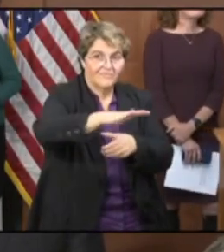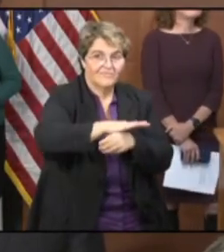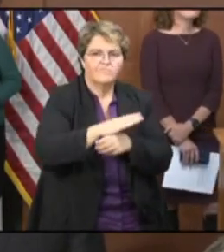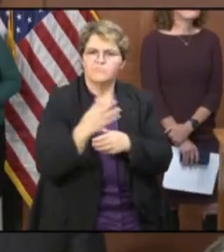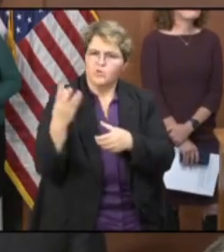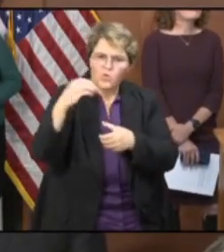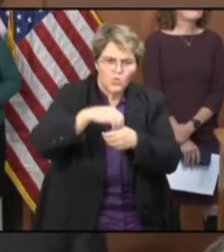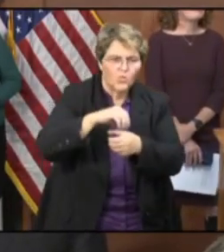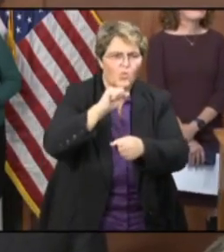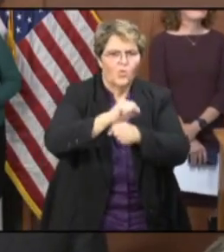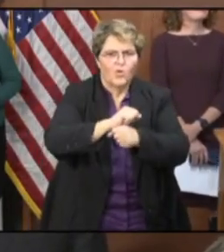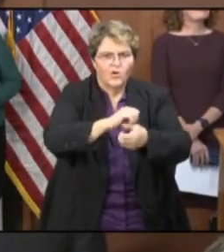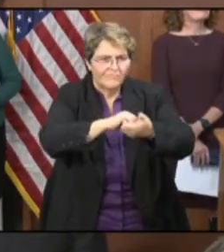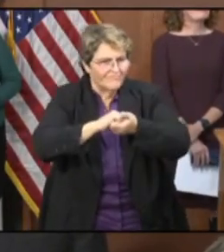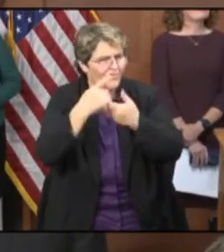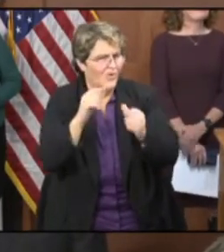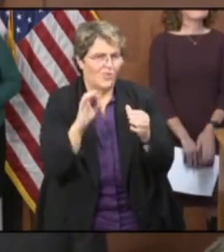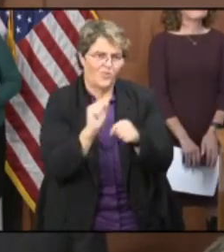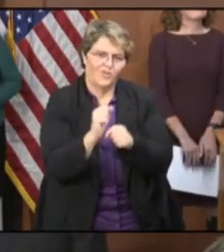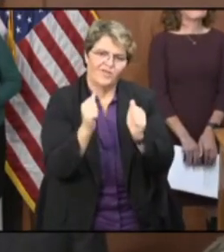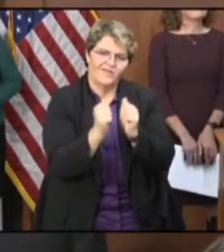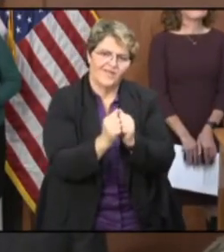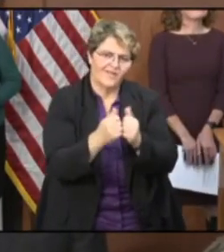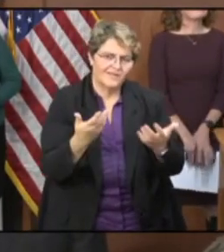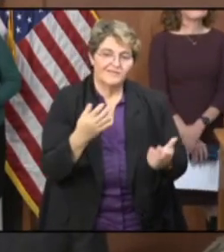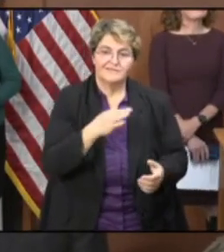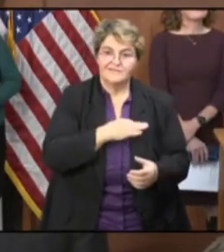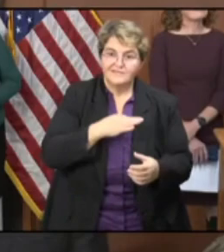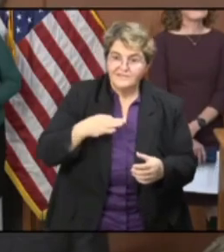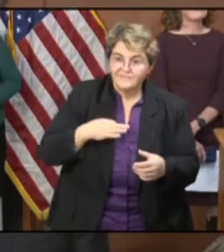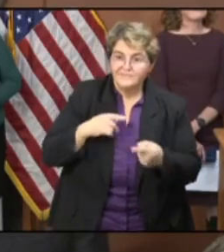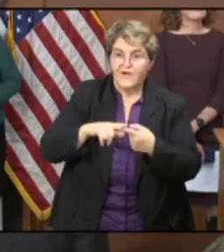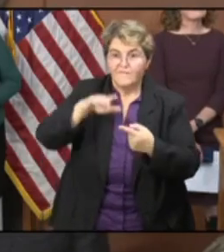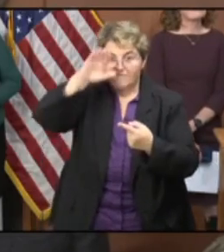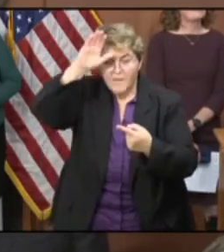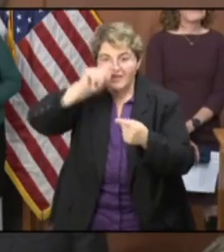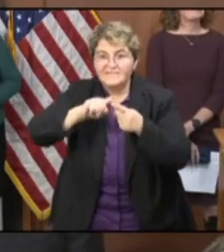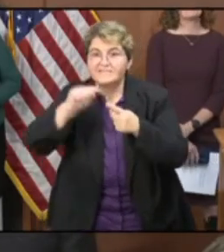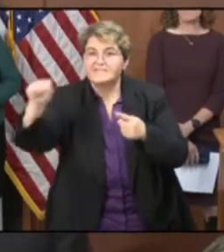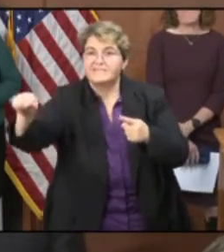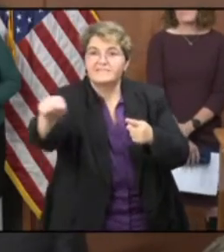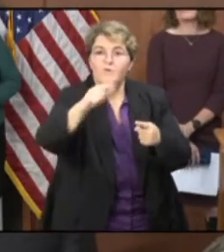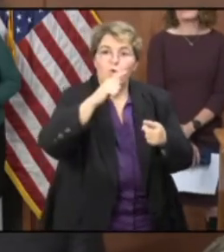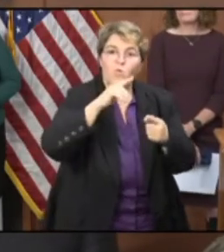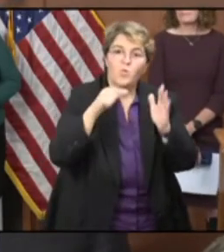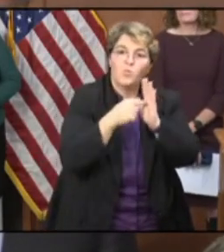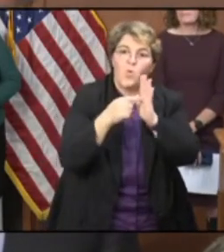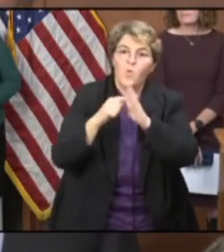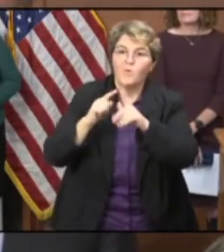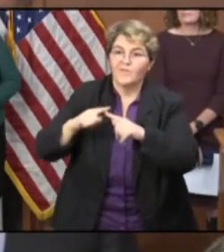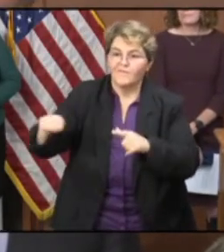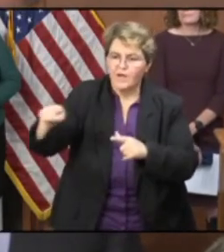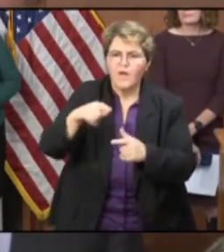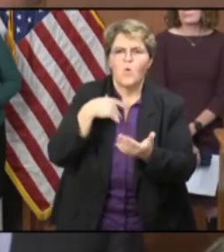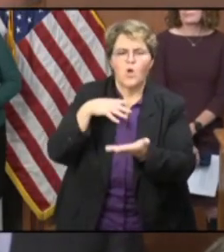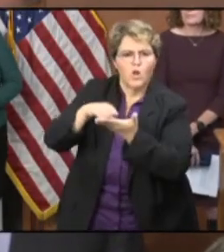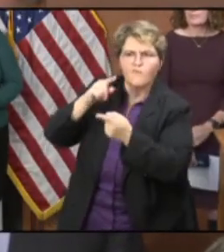resources and our DEEP staff, who also go out west to fight fires. Those skills that they've learned out west, they are now applying here in